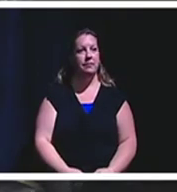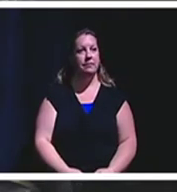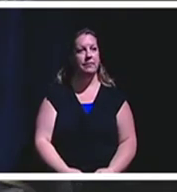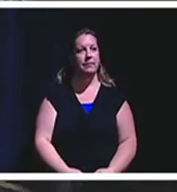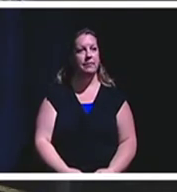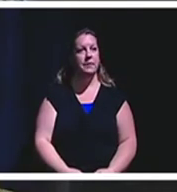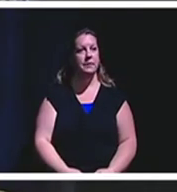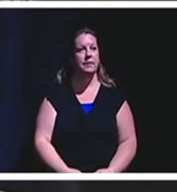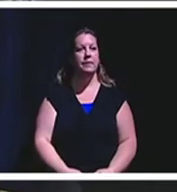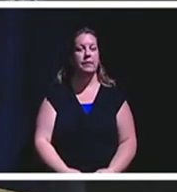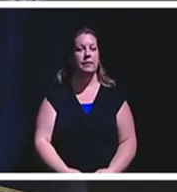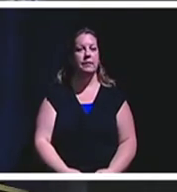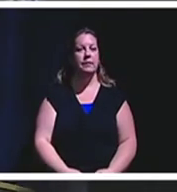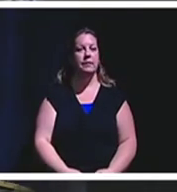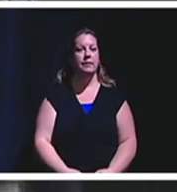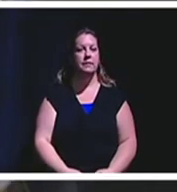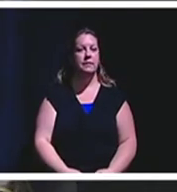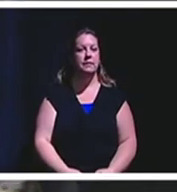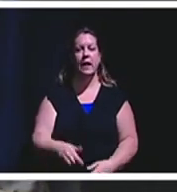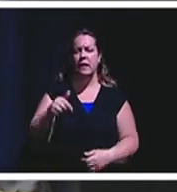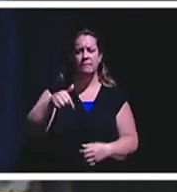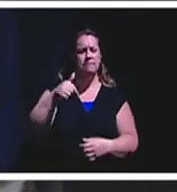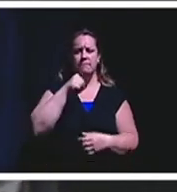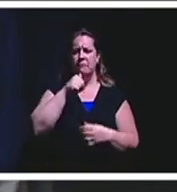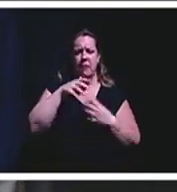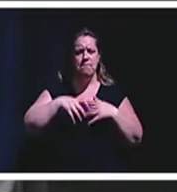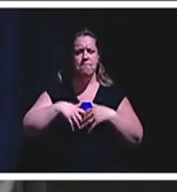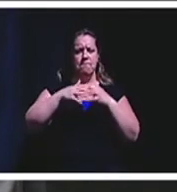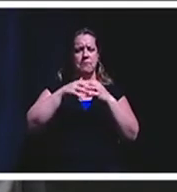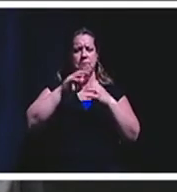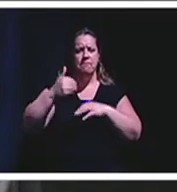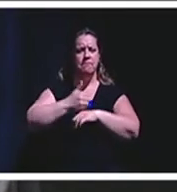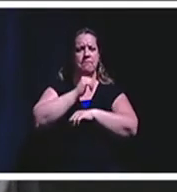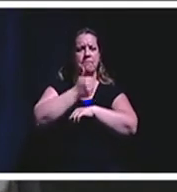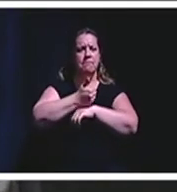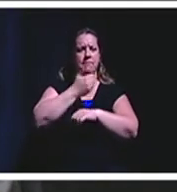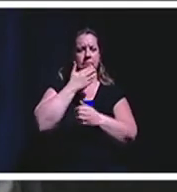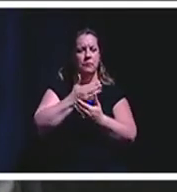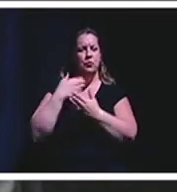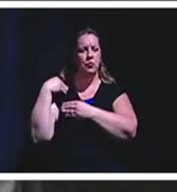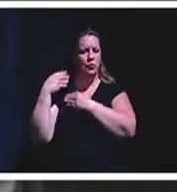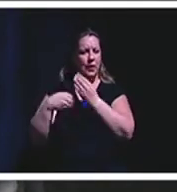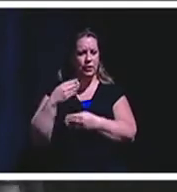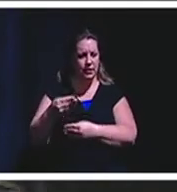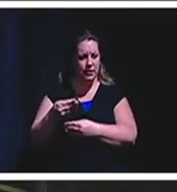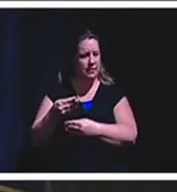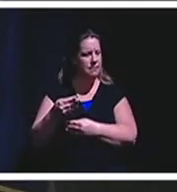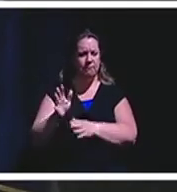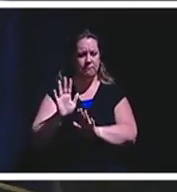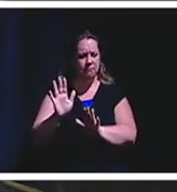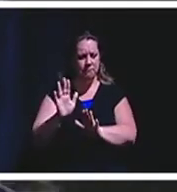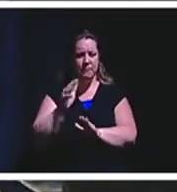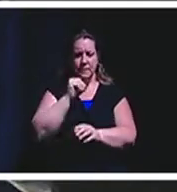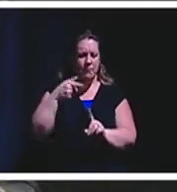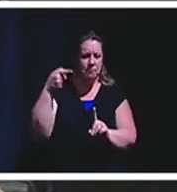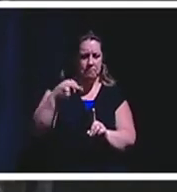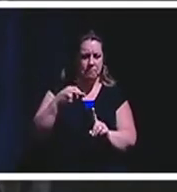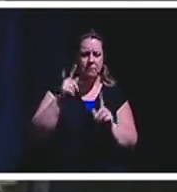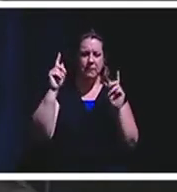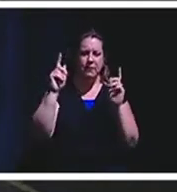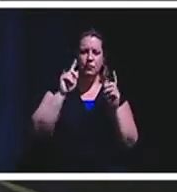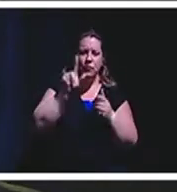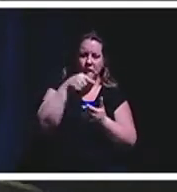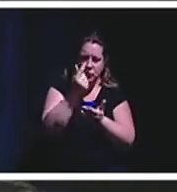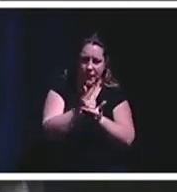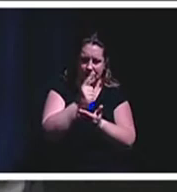But this is not about starting a tradition, and it's not just about the commencement season. It's about the